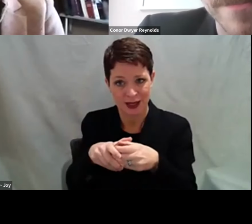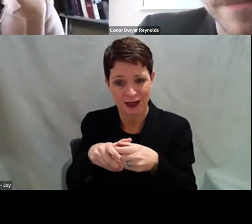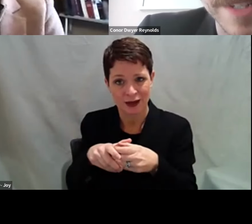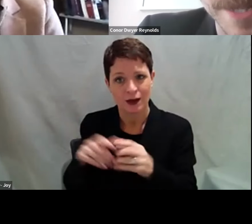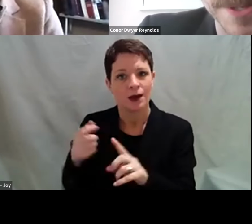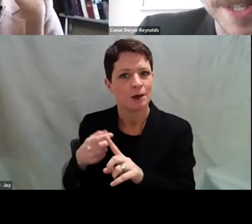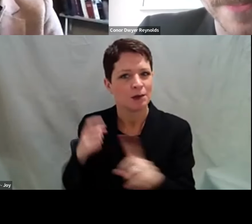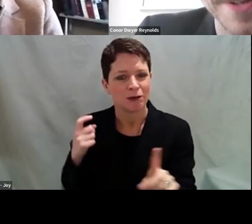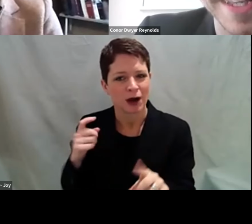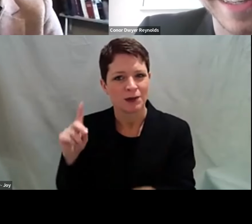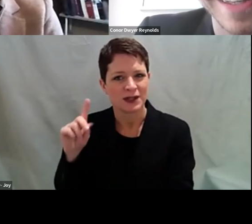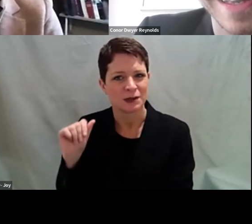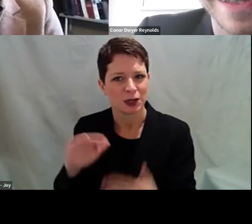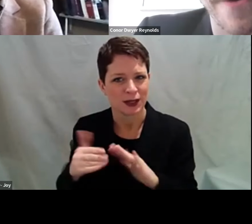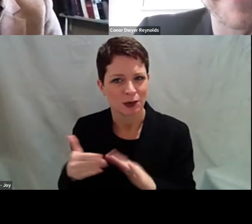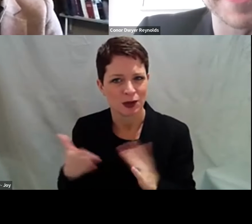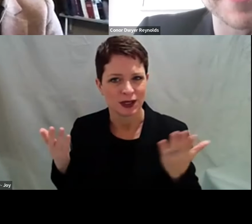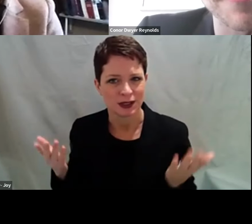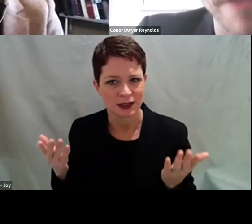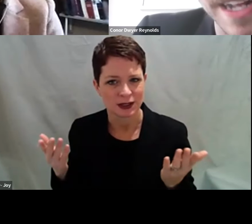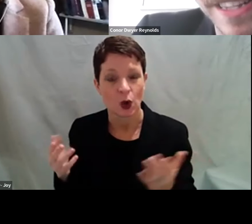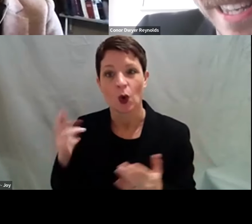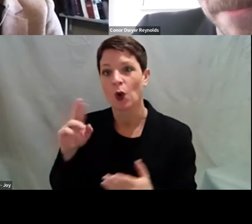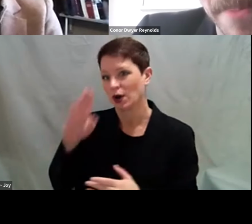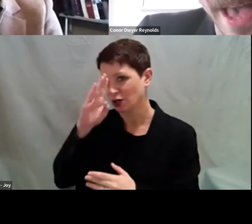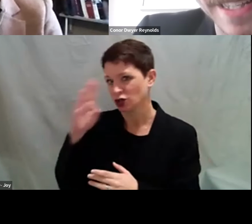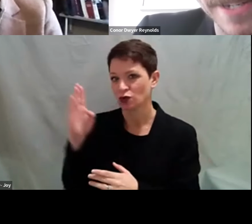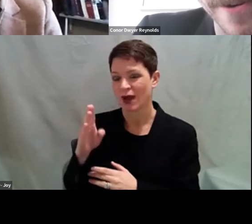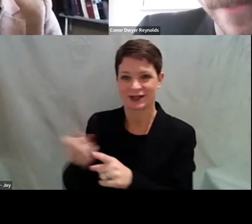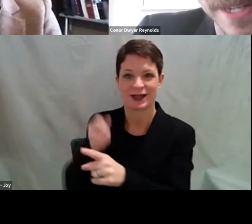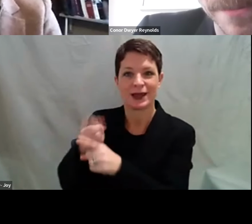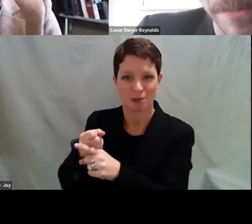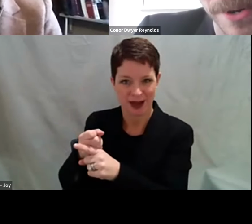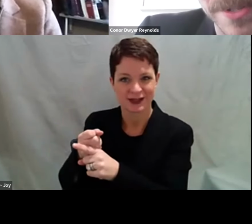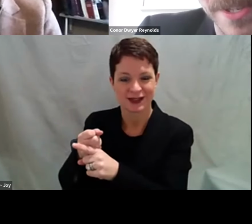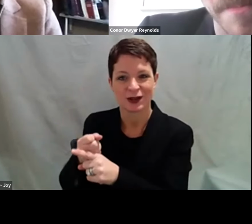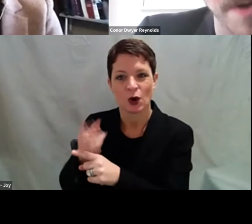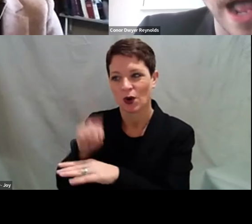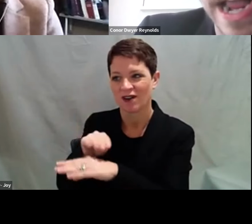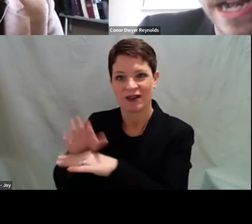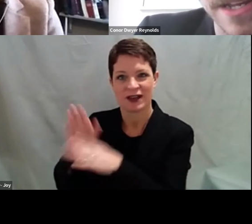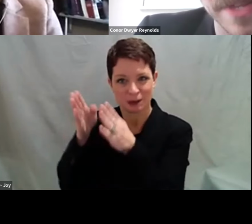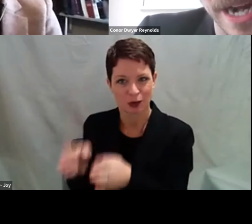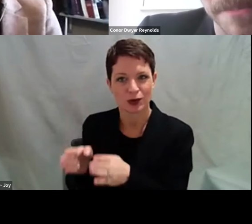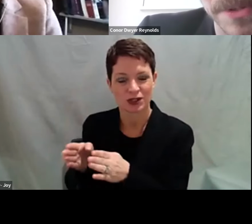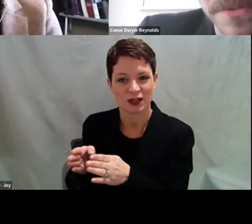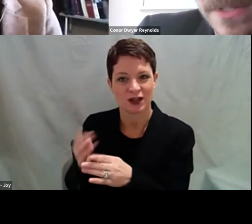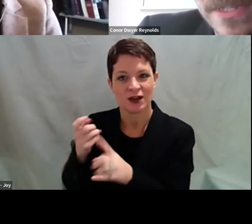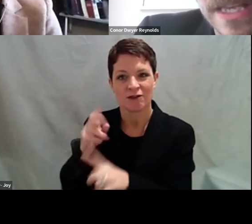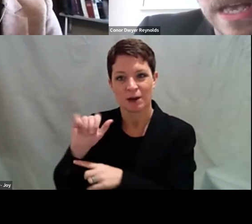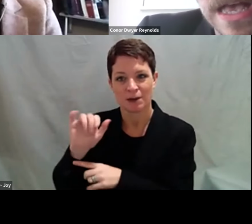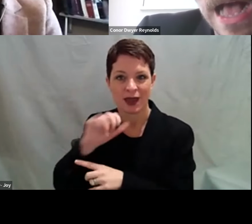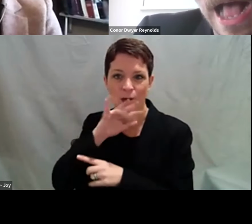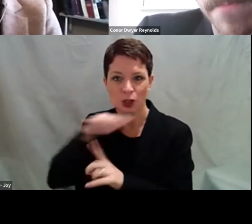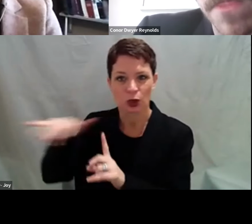from the disability community or be a directly impacted or affected person by any of the air